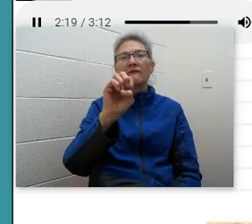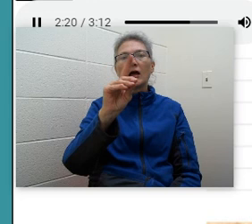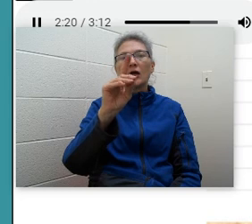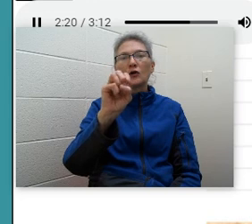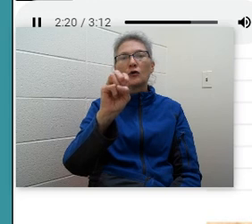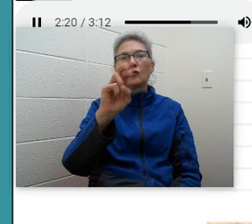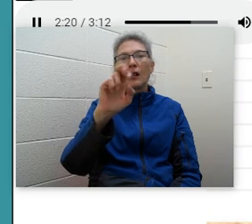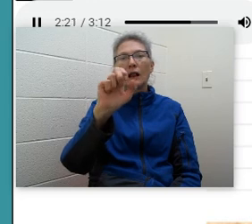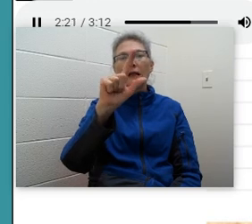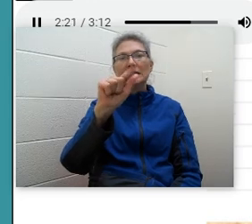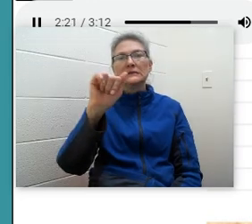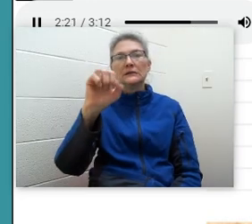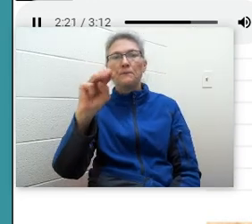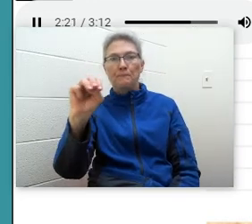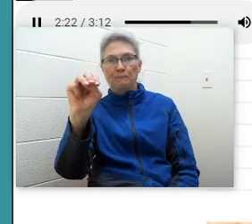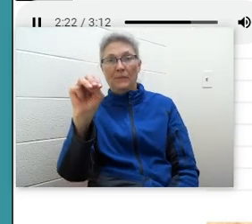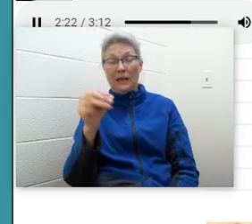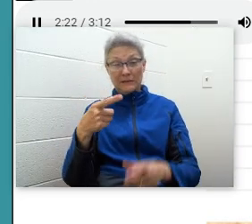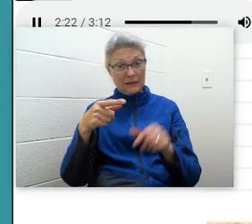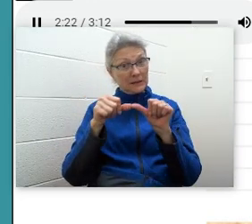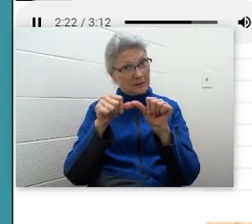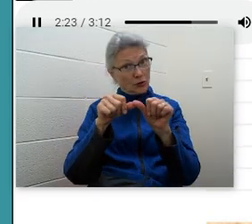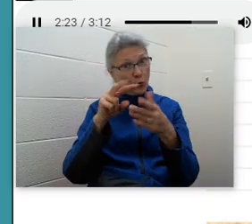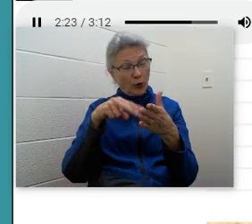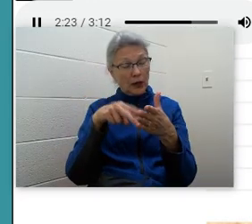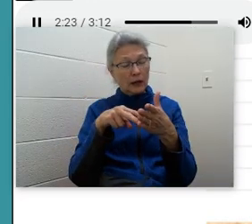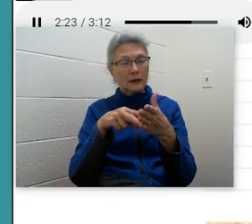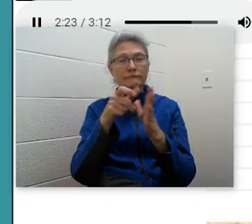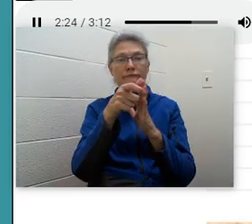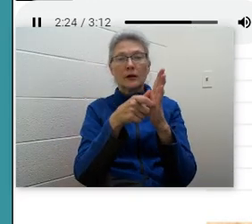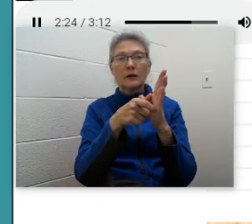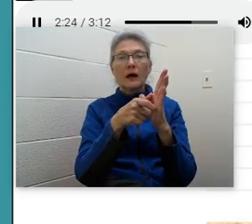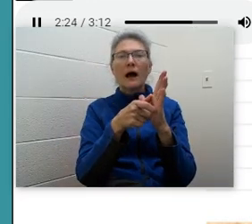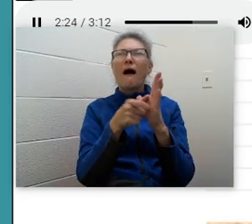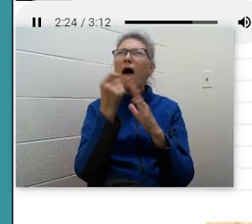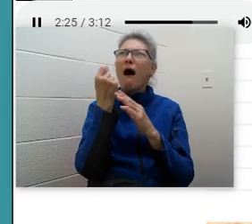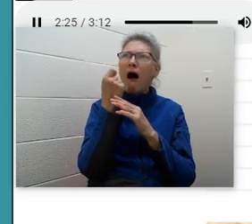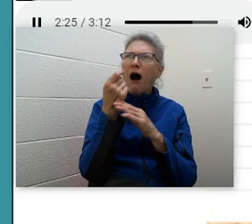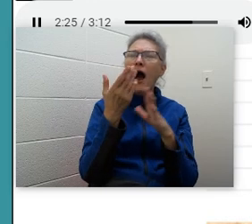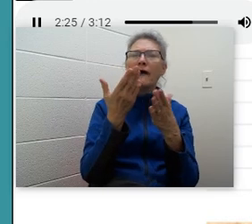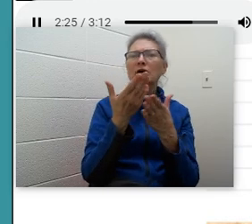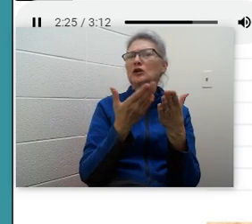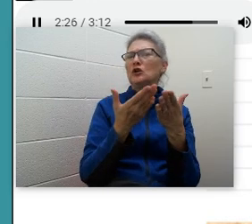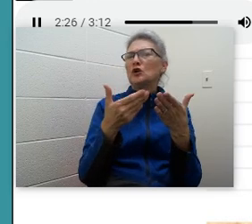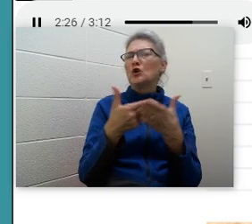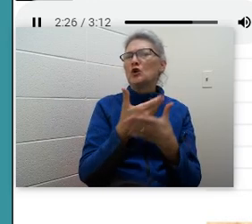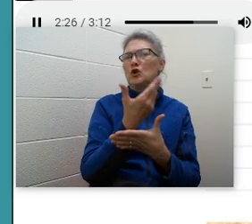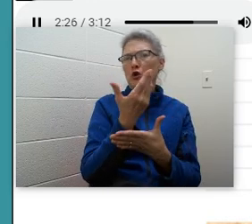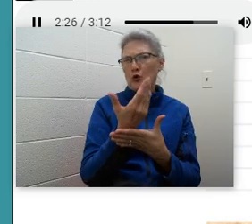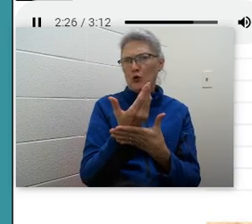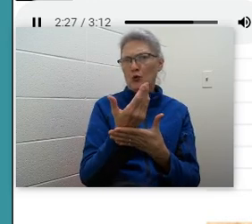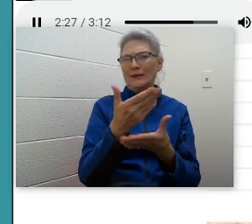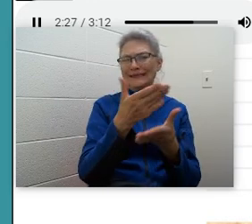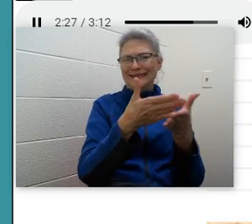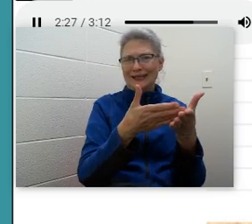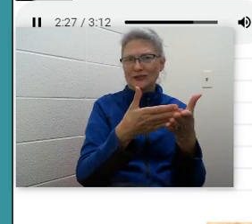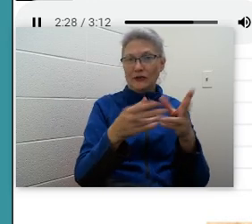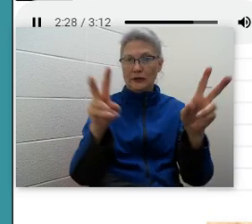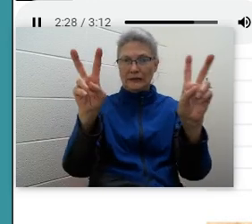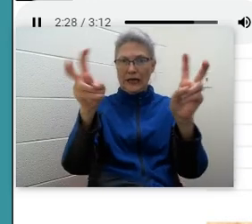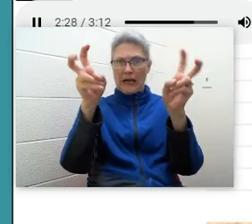As I continued reading the article, I realized I have a new section now. There is a heading that says